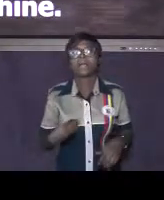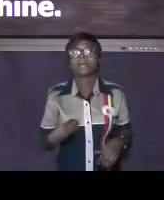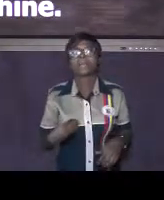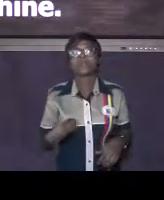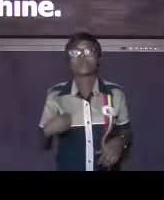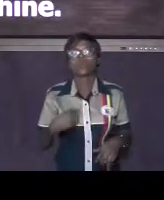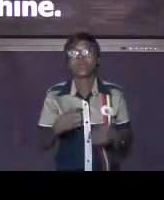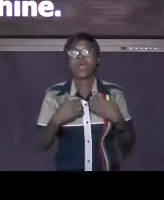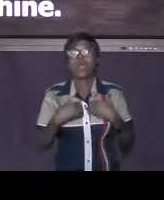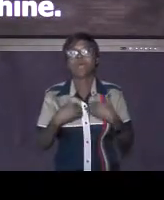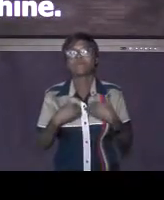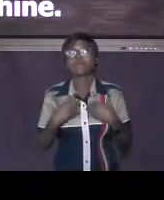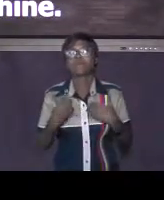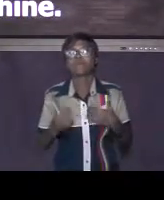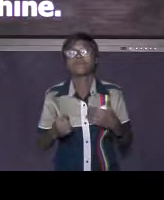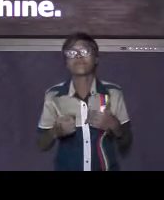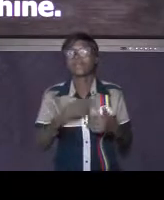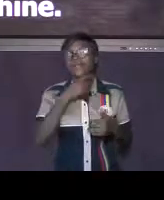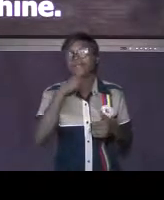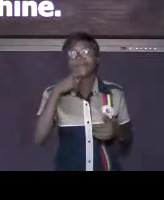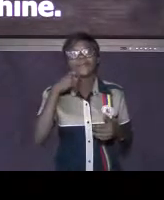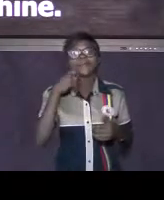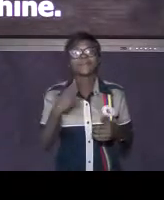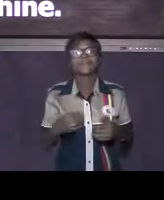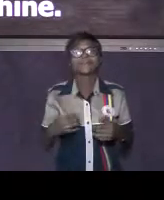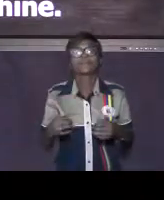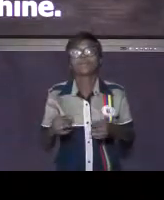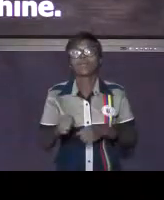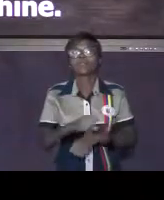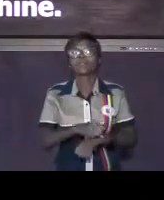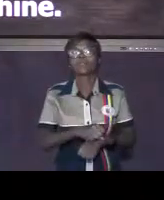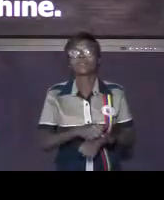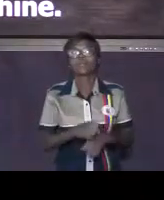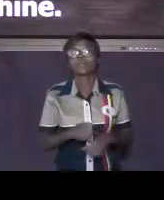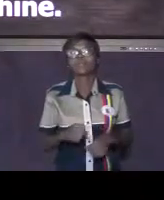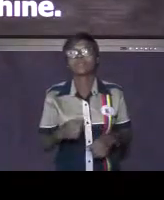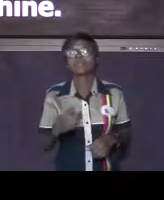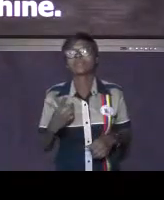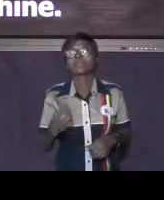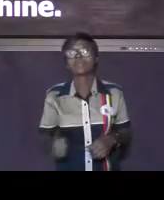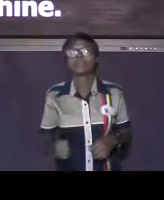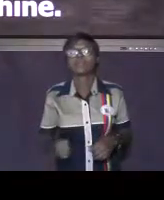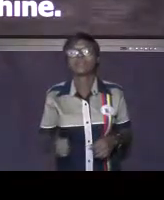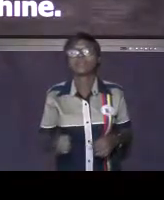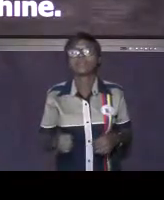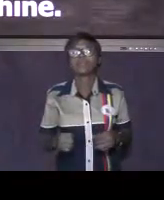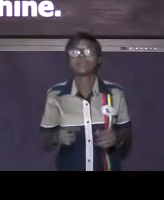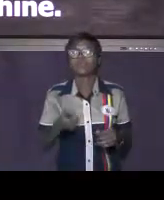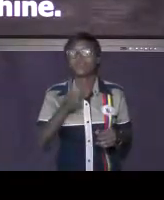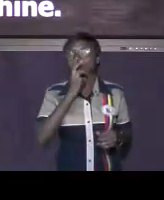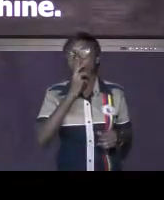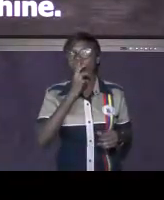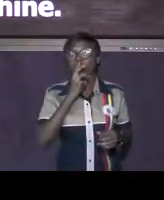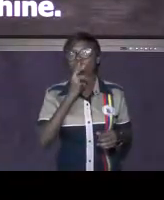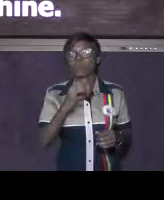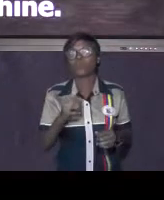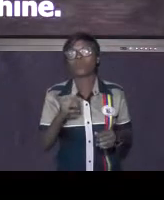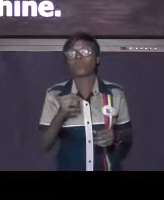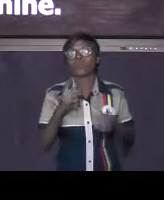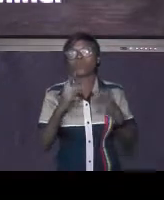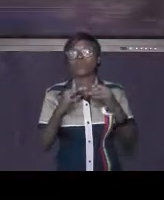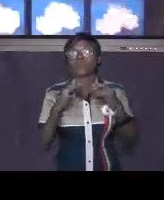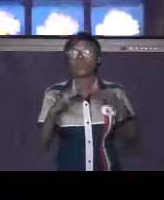Maybe we have the dry season, the wet season. It's talking about the rainfall, and it's talking about